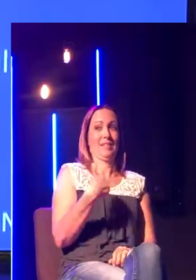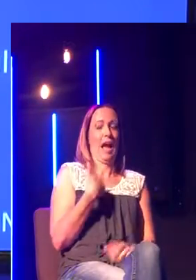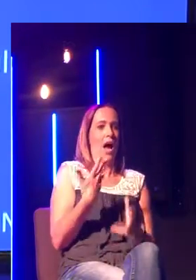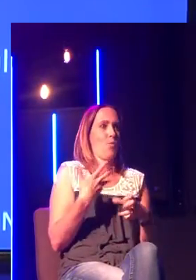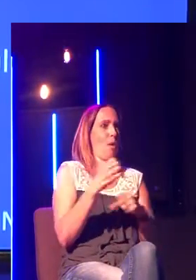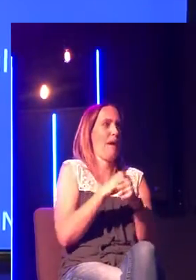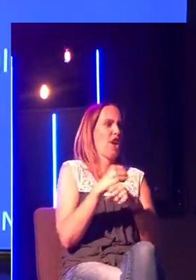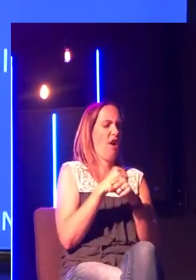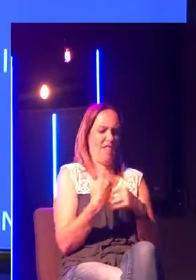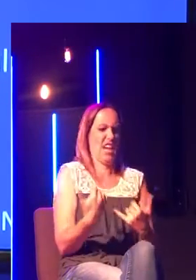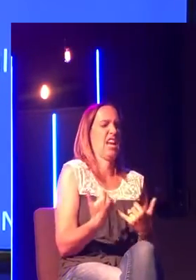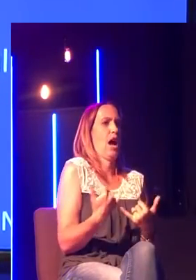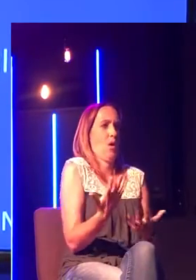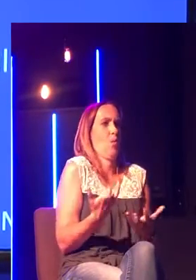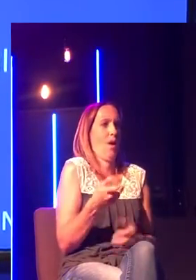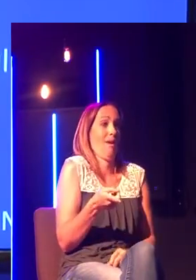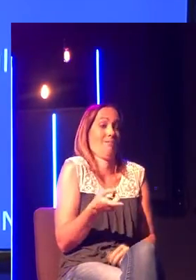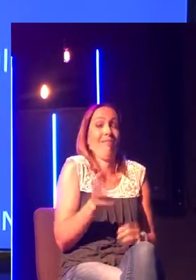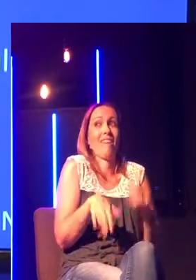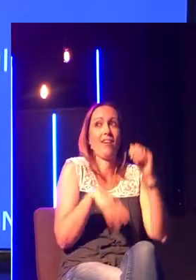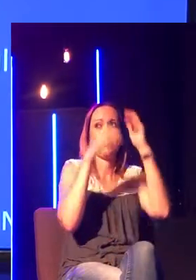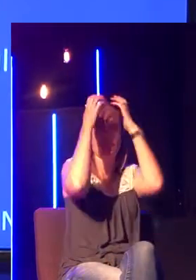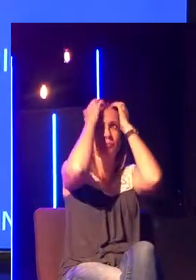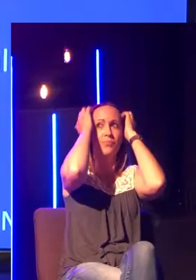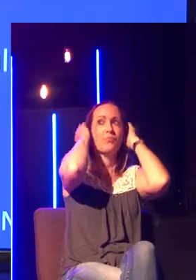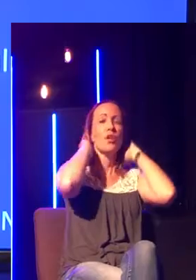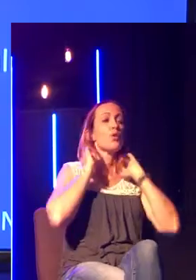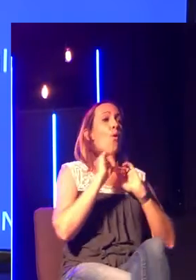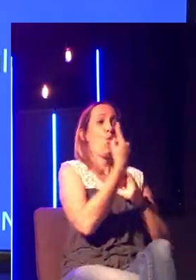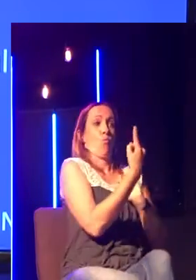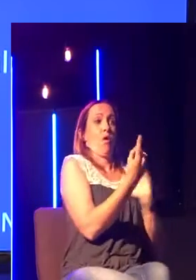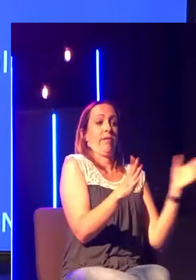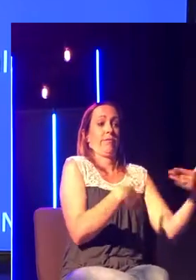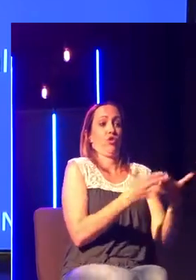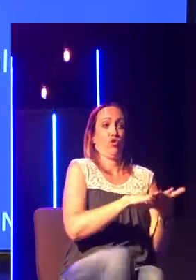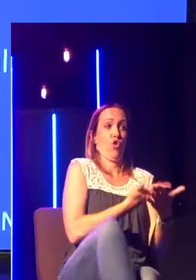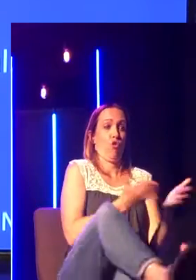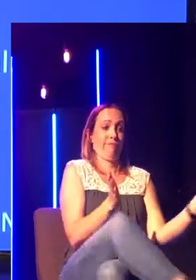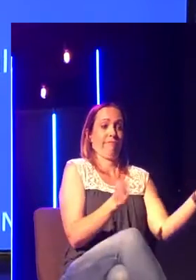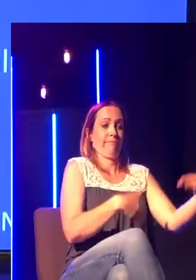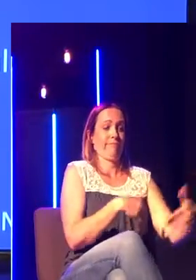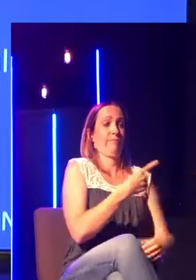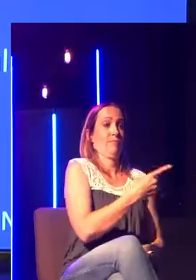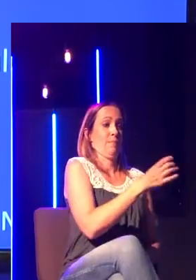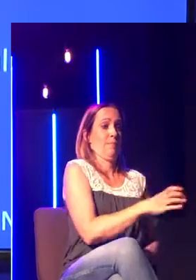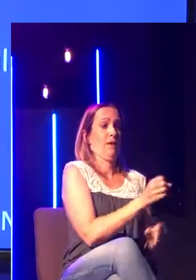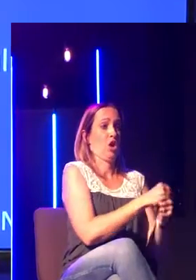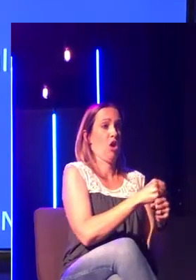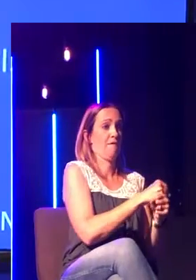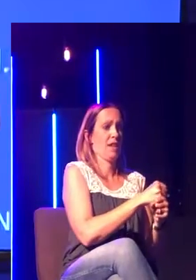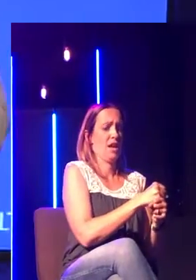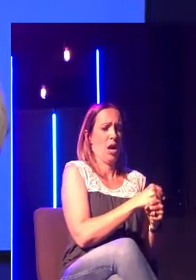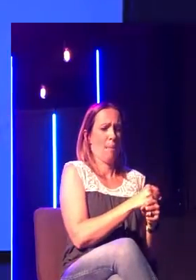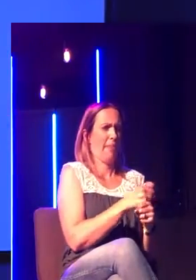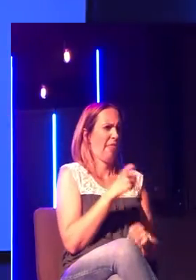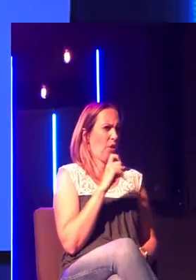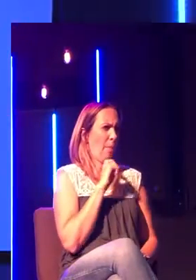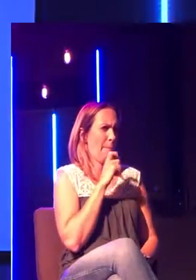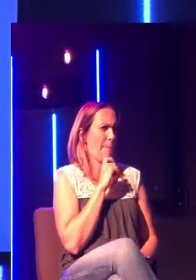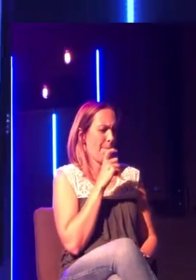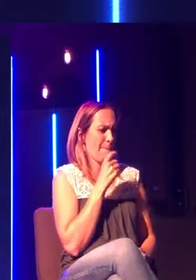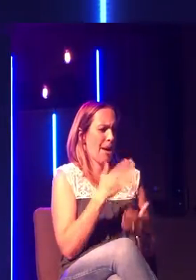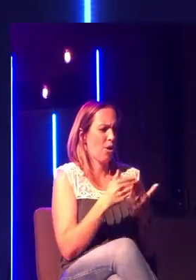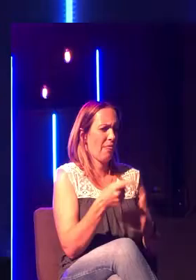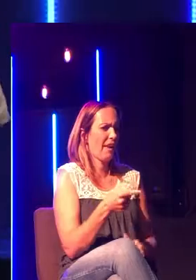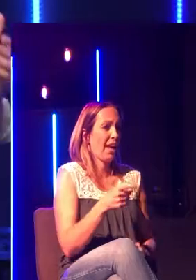want my coffee and I want it now, kind of thing. And I brought one stove specifically for that purpose, but the little metal thing that attaches to the prop